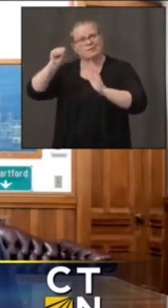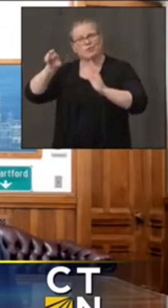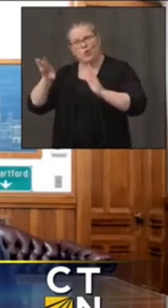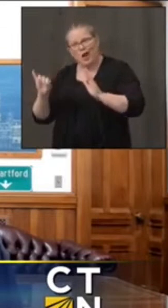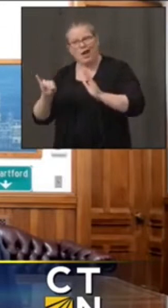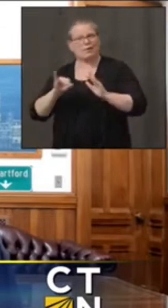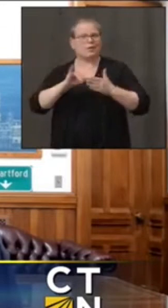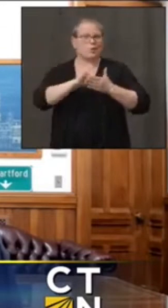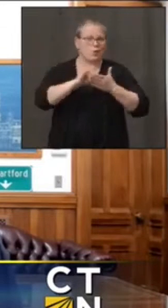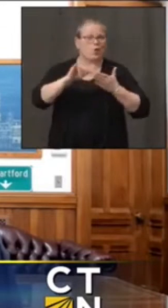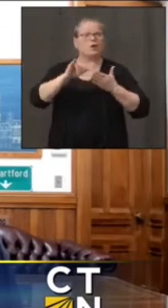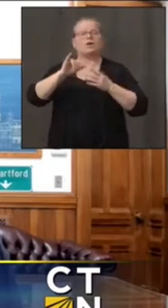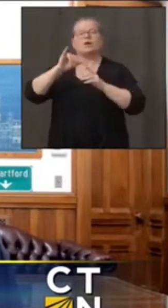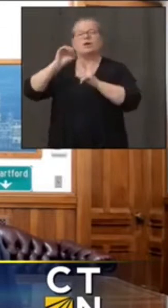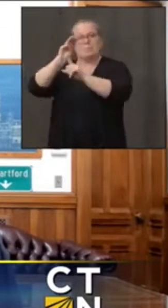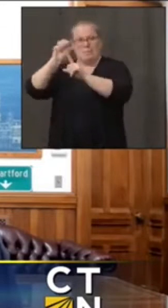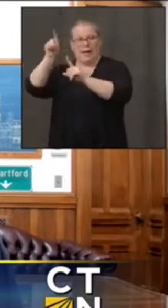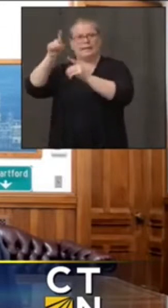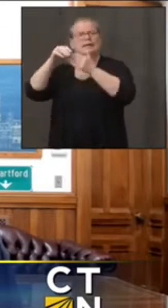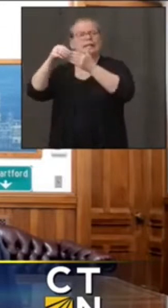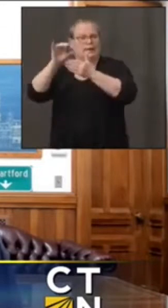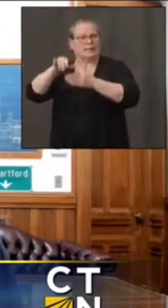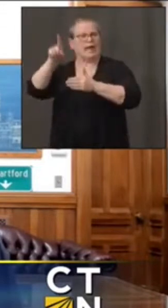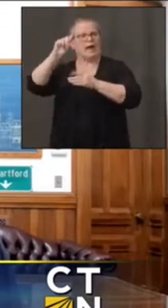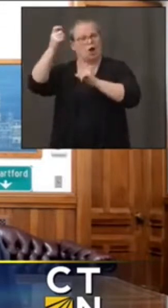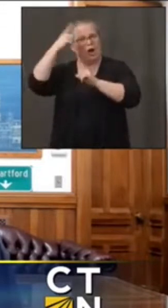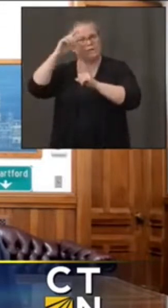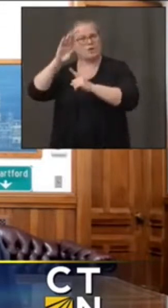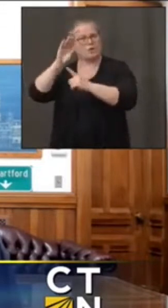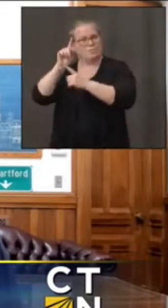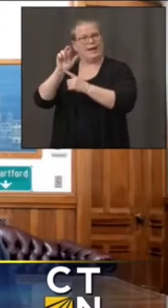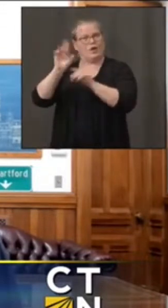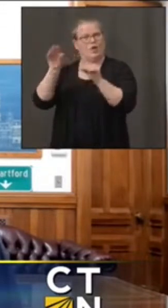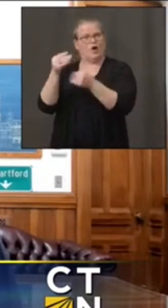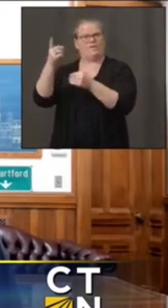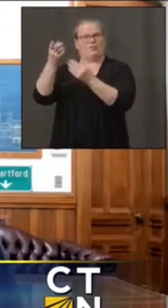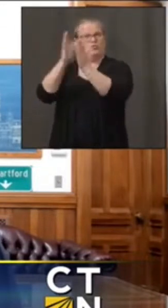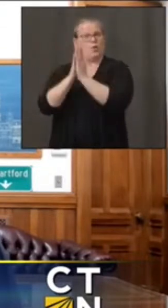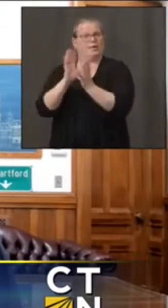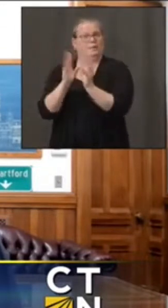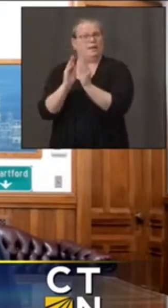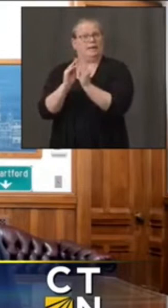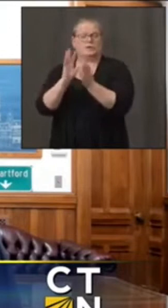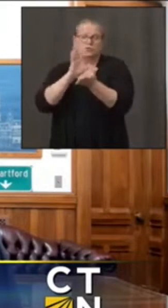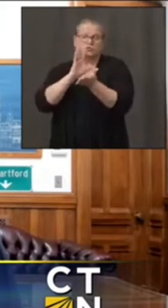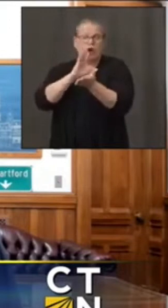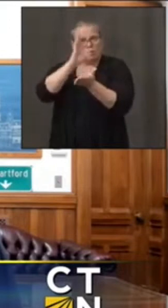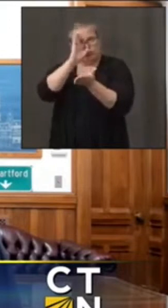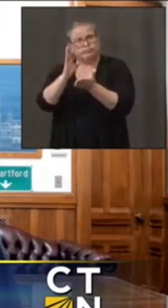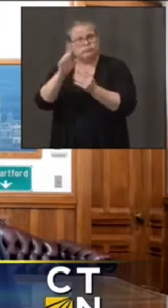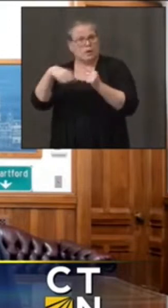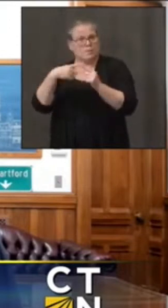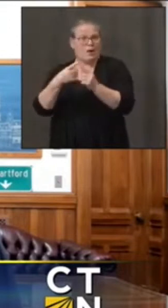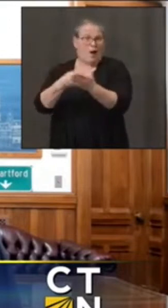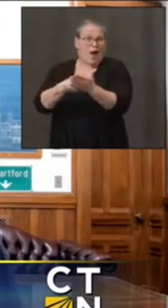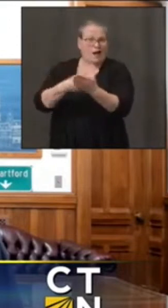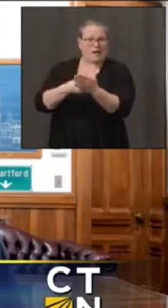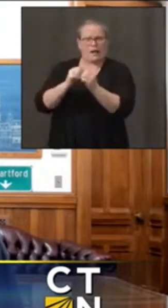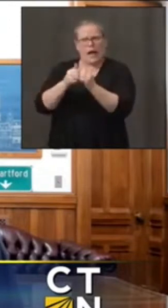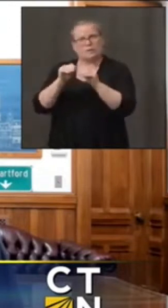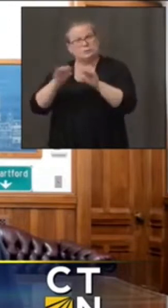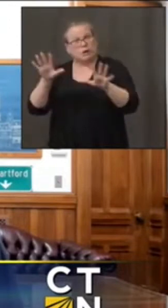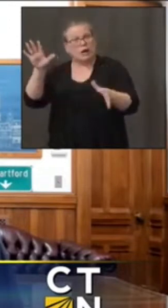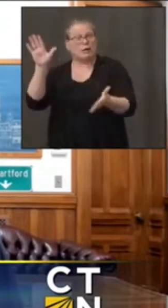Massachusetts and Governor Baker's office, who requested this meeting to talk strictly about hockey and the spread,